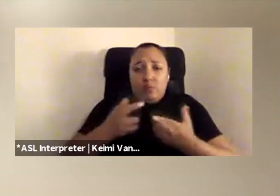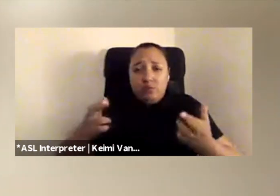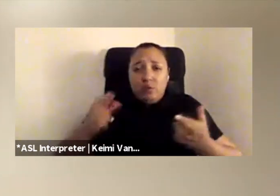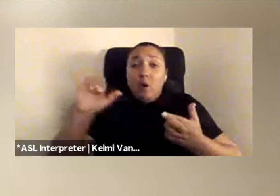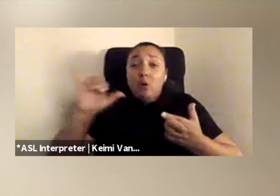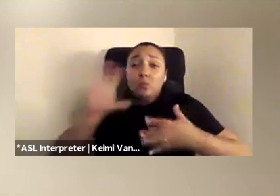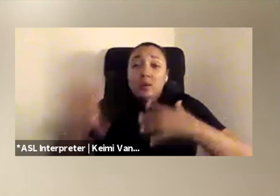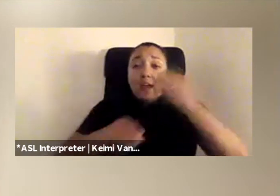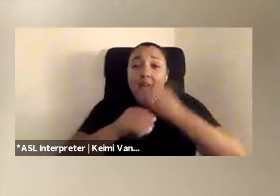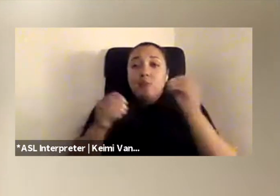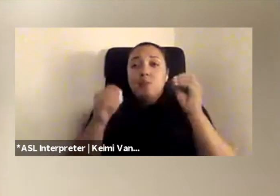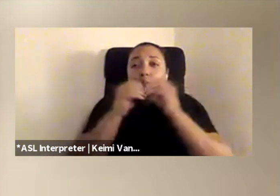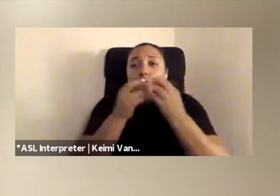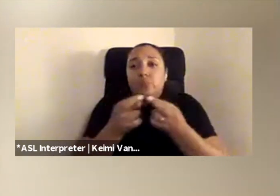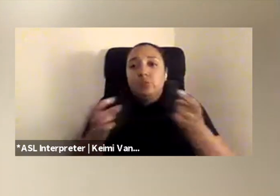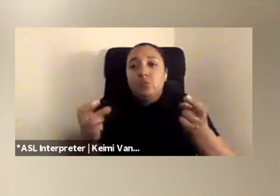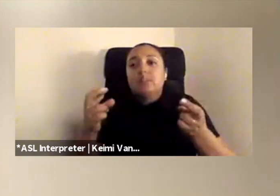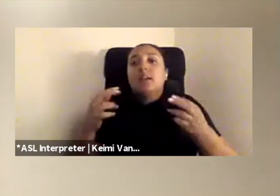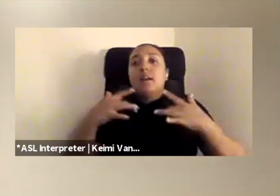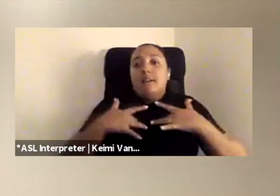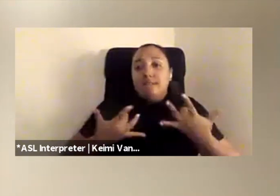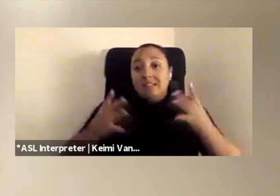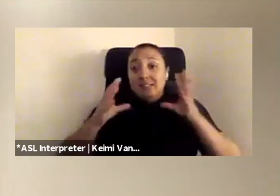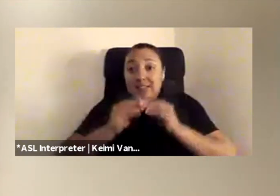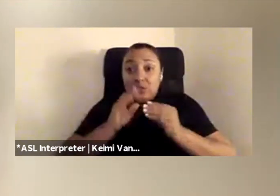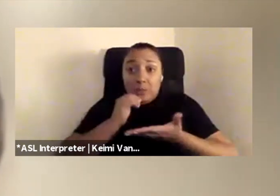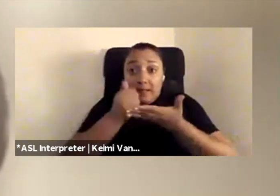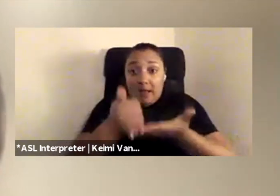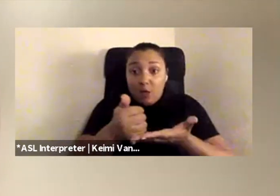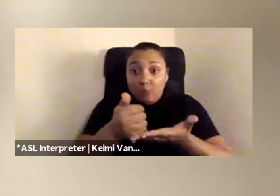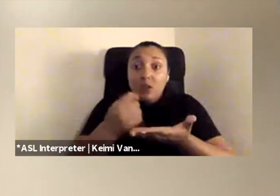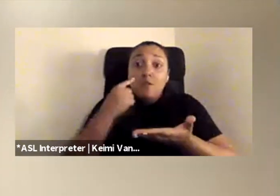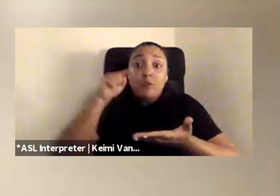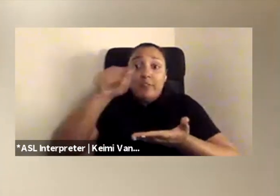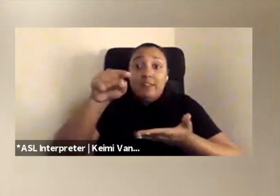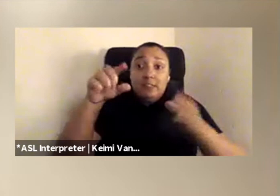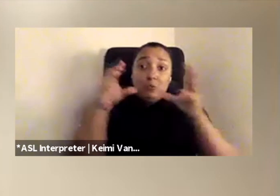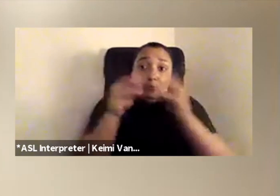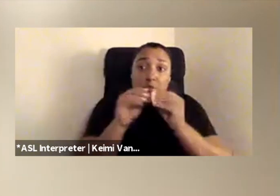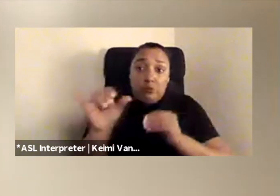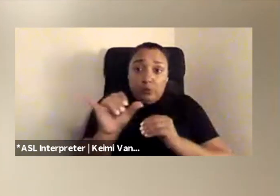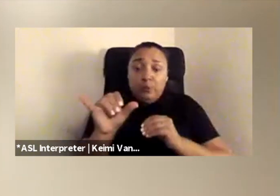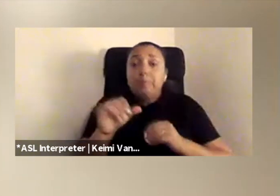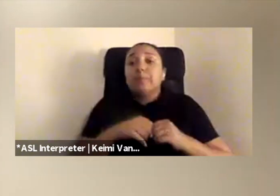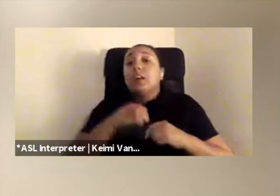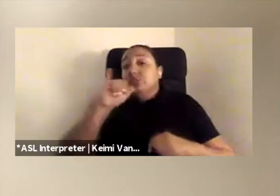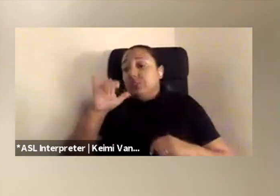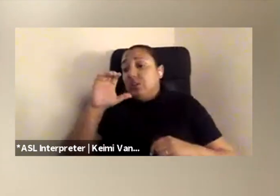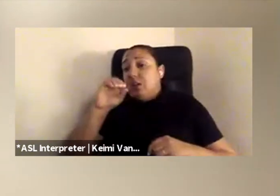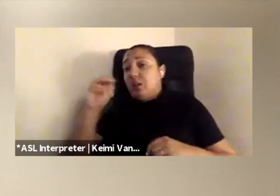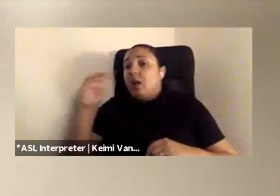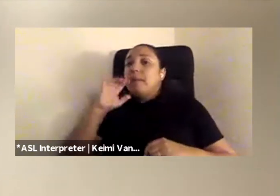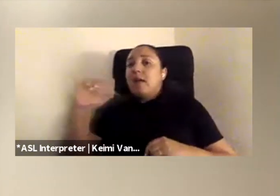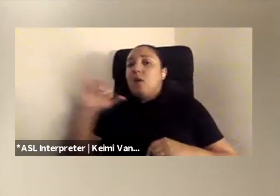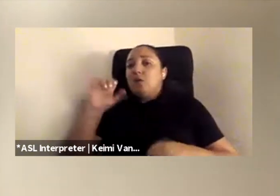more resources and events sessions that may be helpful to this community as well. So outside of JCOM, I work for an organization